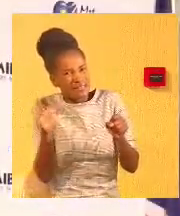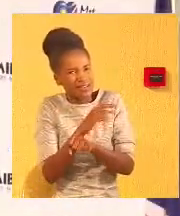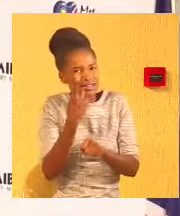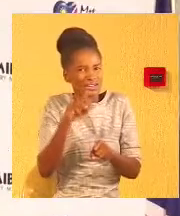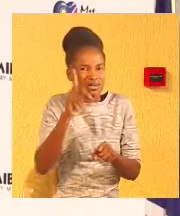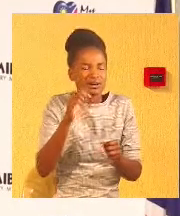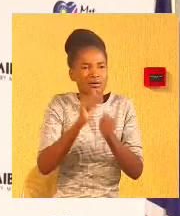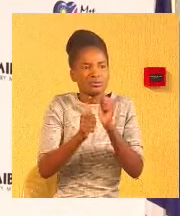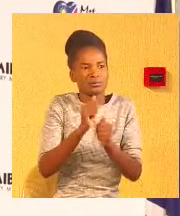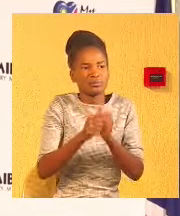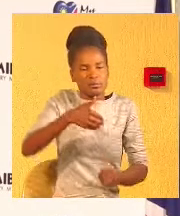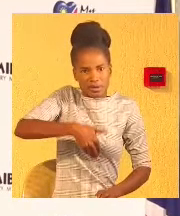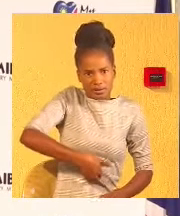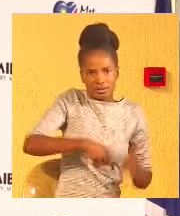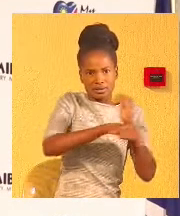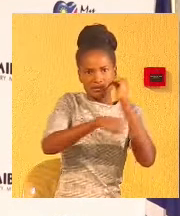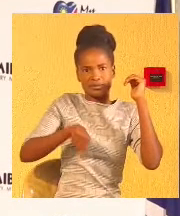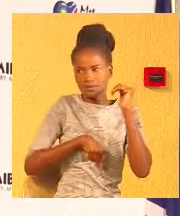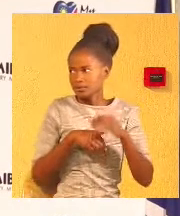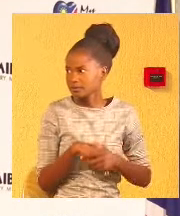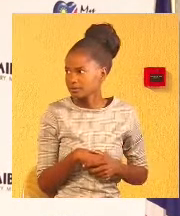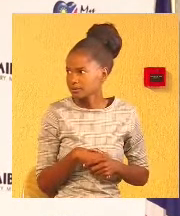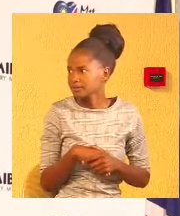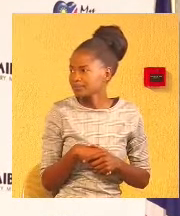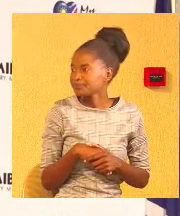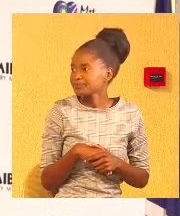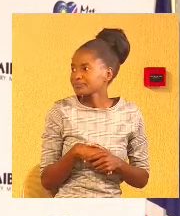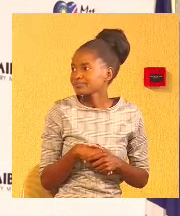another question, ma'am. The floor is yours.